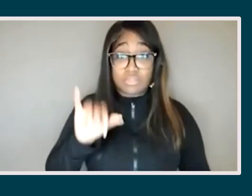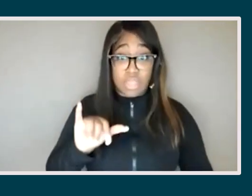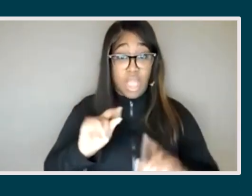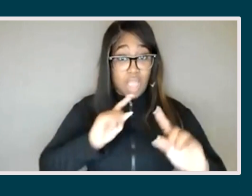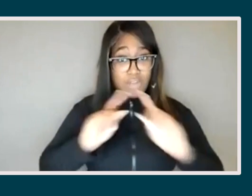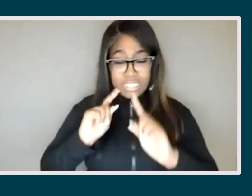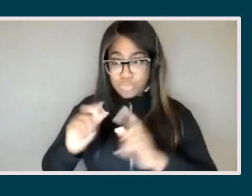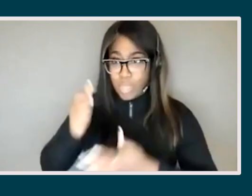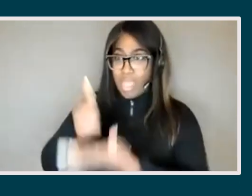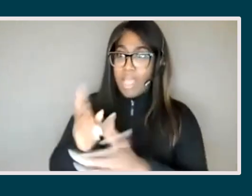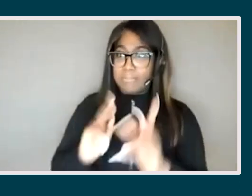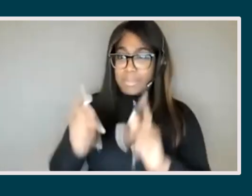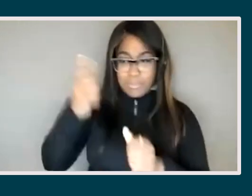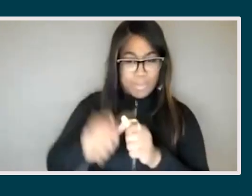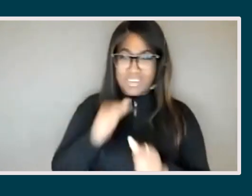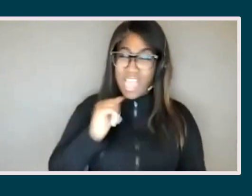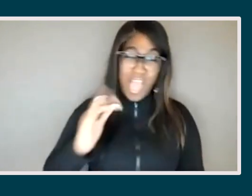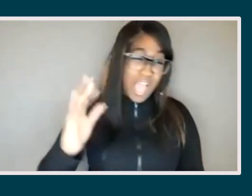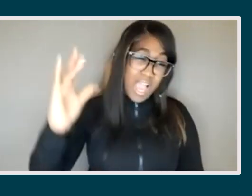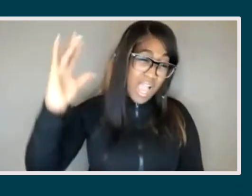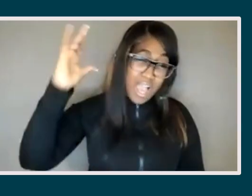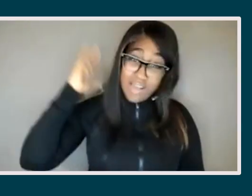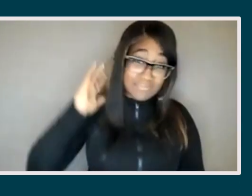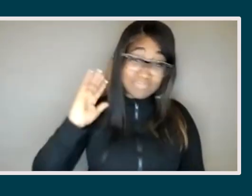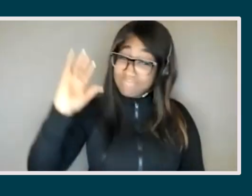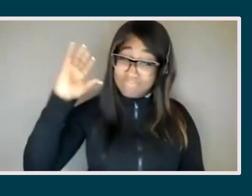people remember that didn't happen so long ago